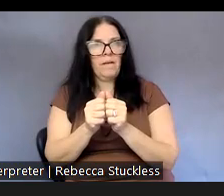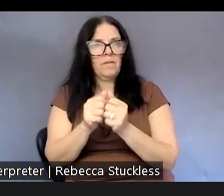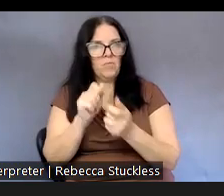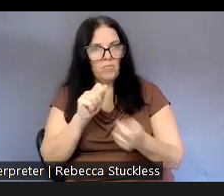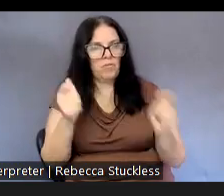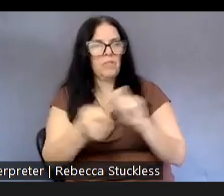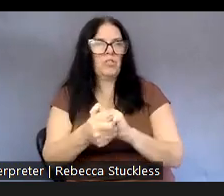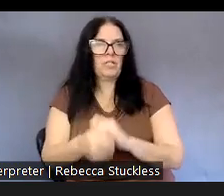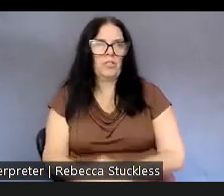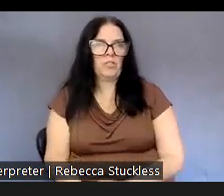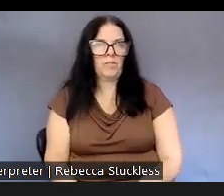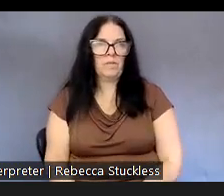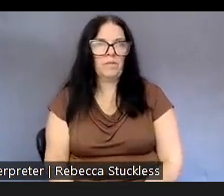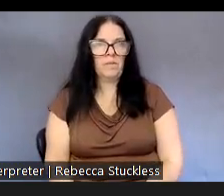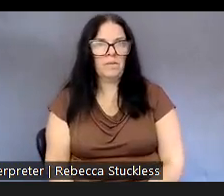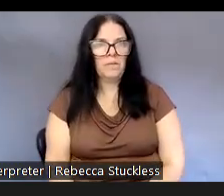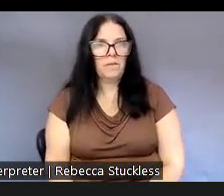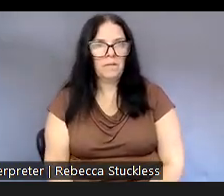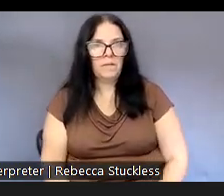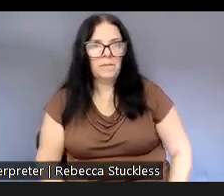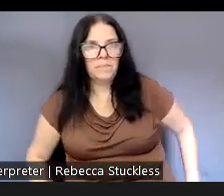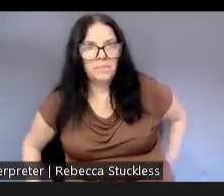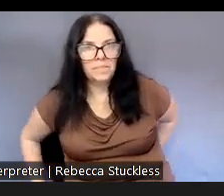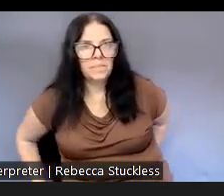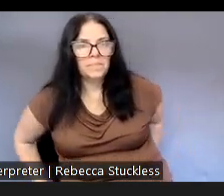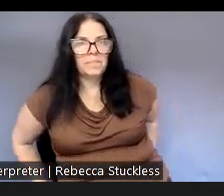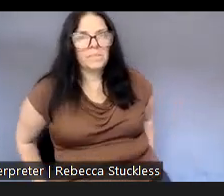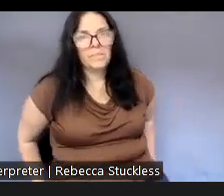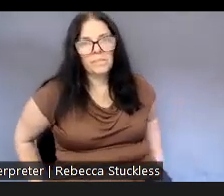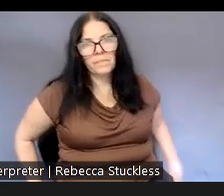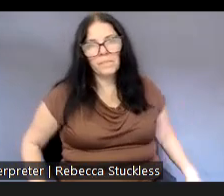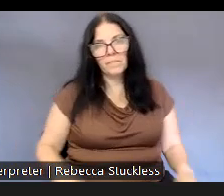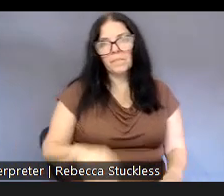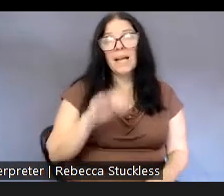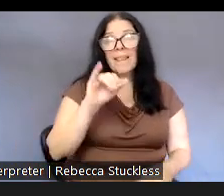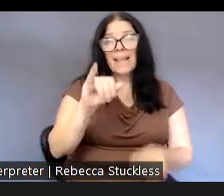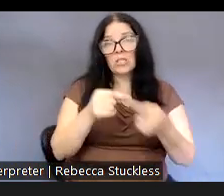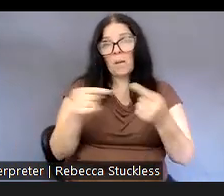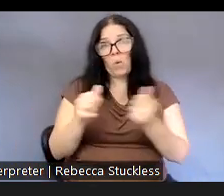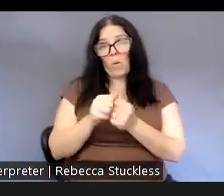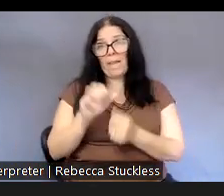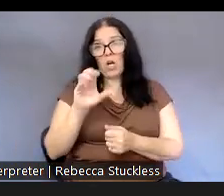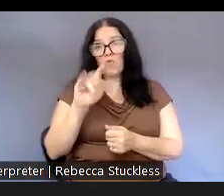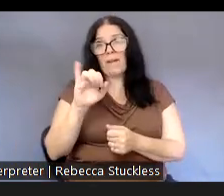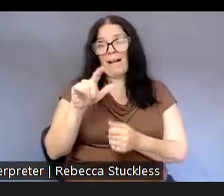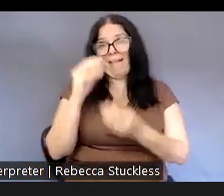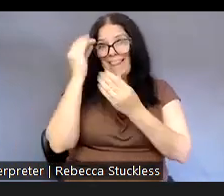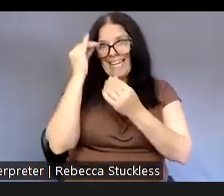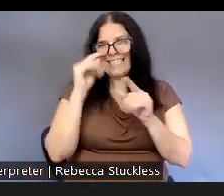revolutionary political change. This is contrasted with critical thinking, which is more aligned with